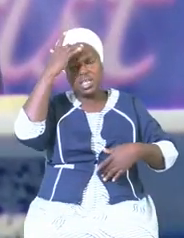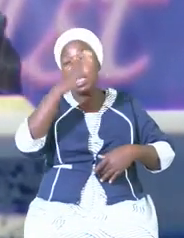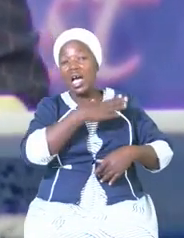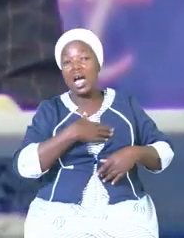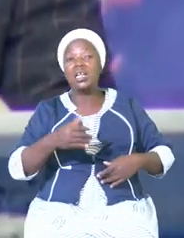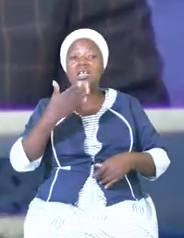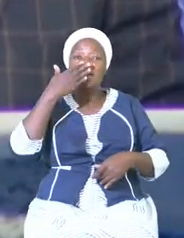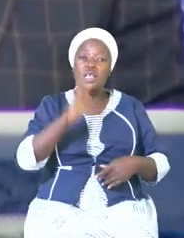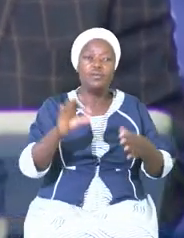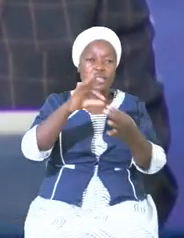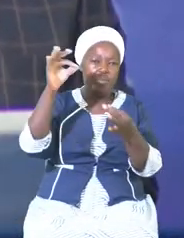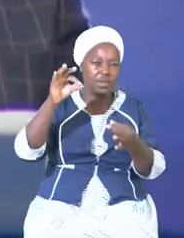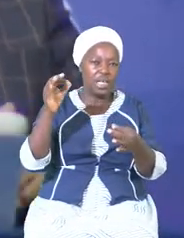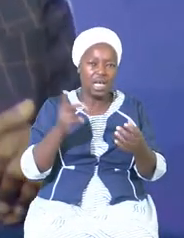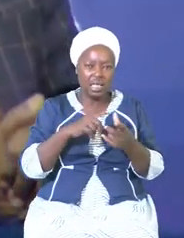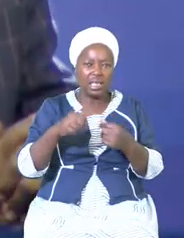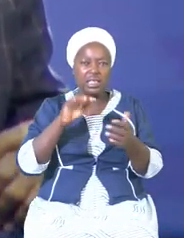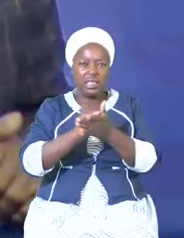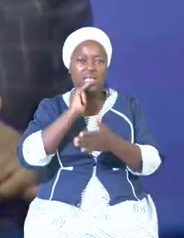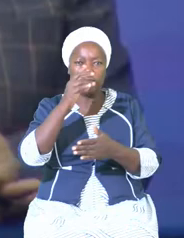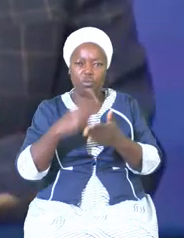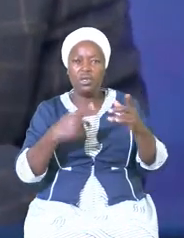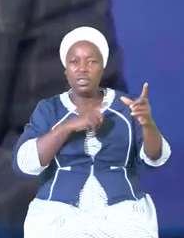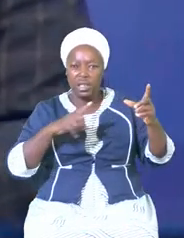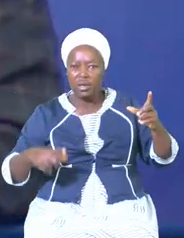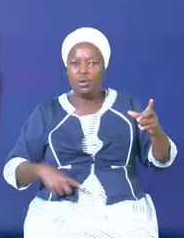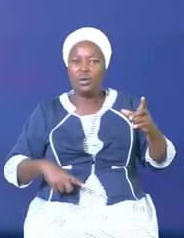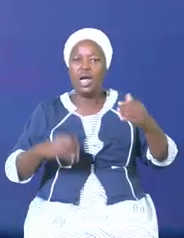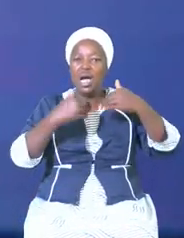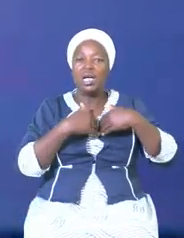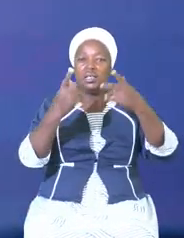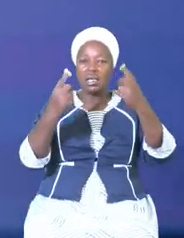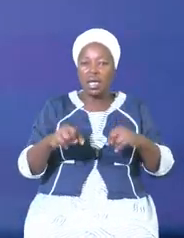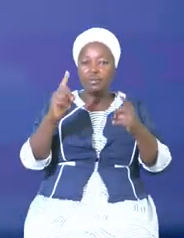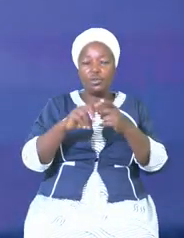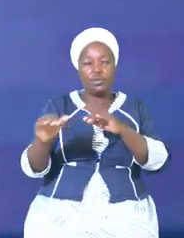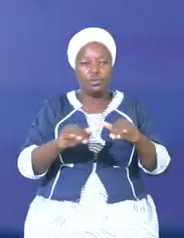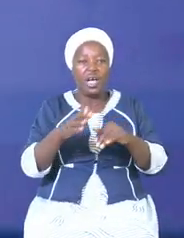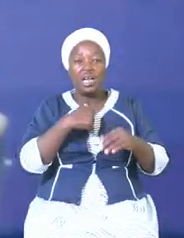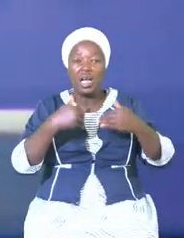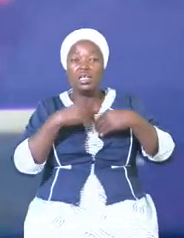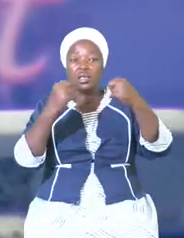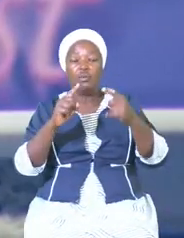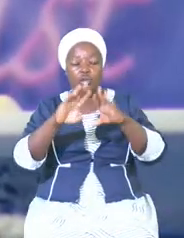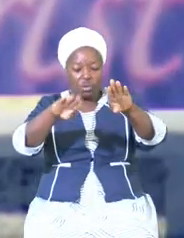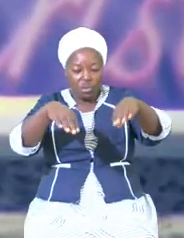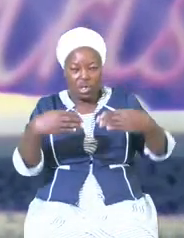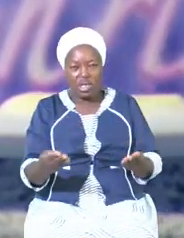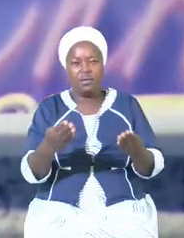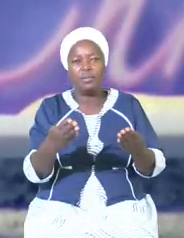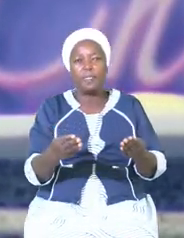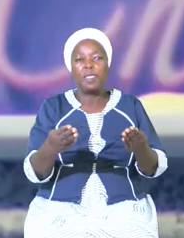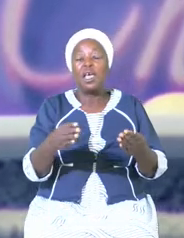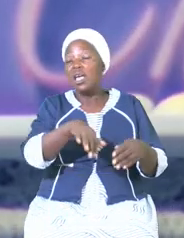spirits. And that is what the Lord has come to do and has come to give. Any sickness in your